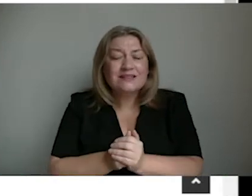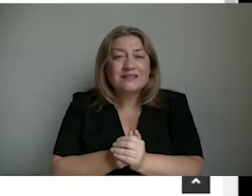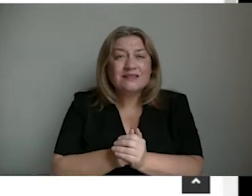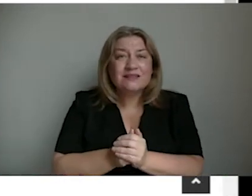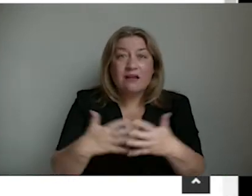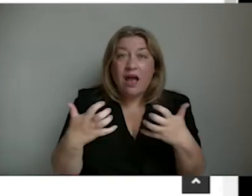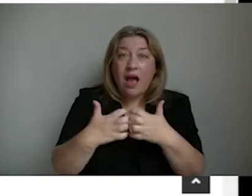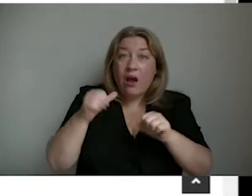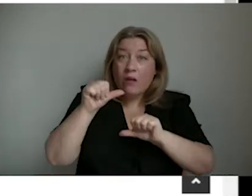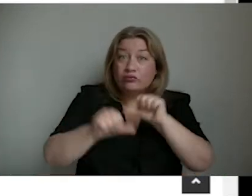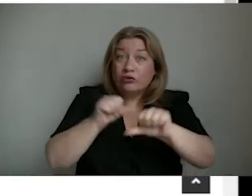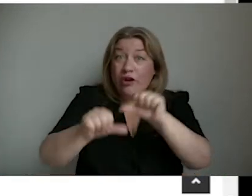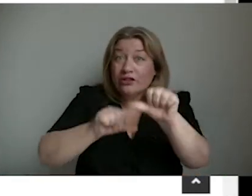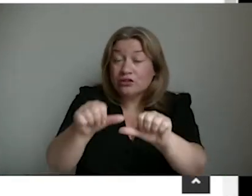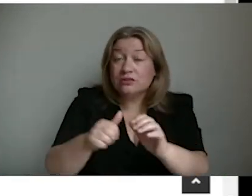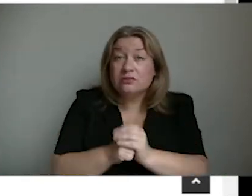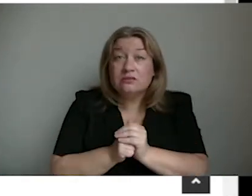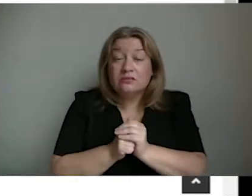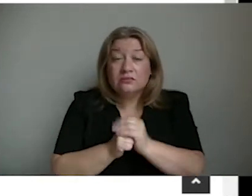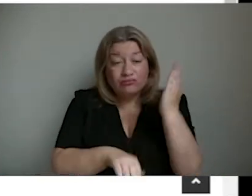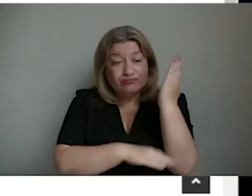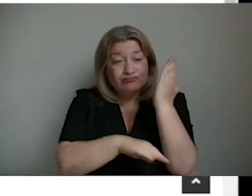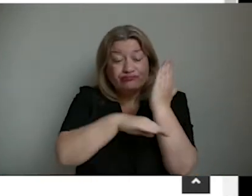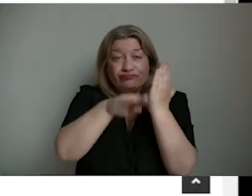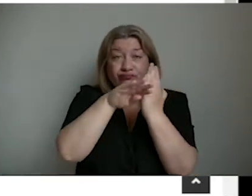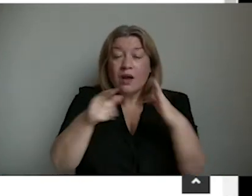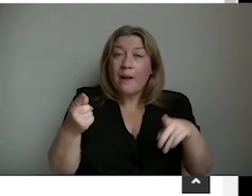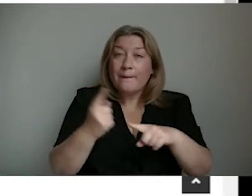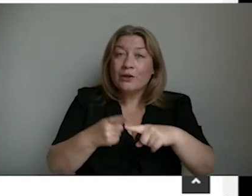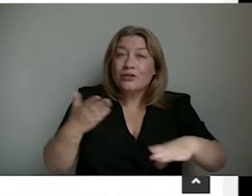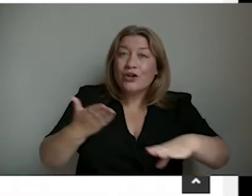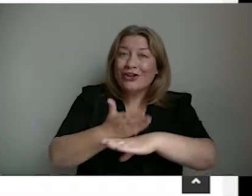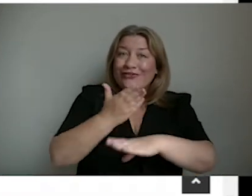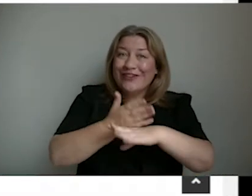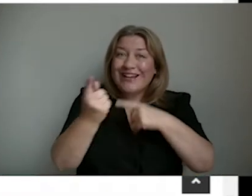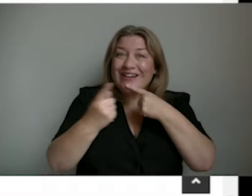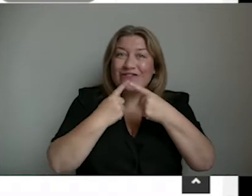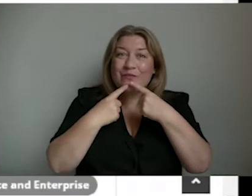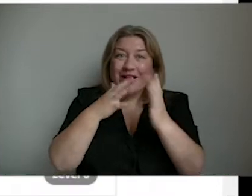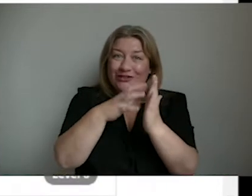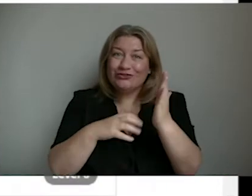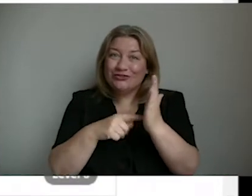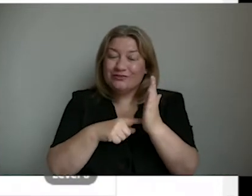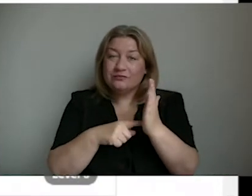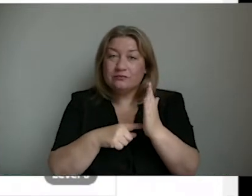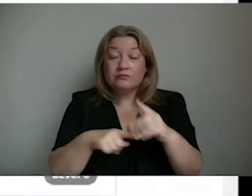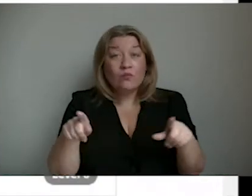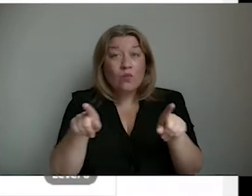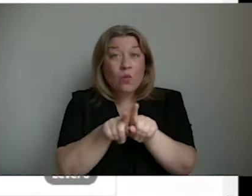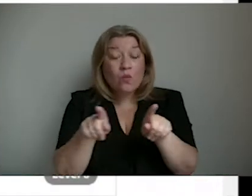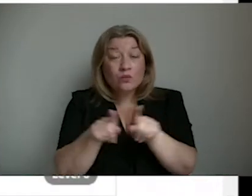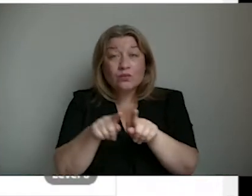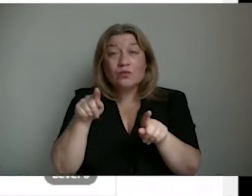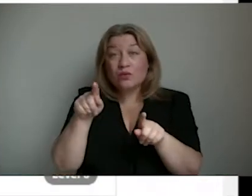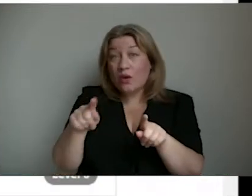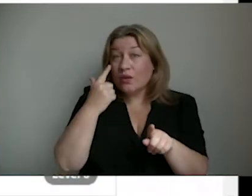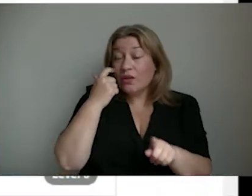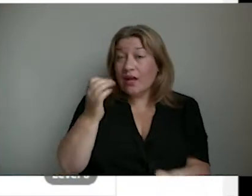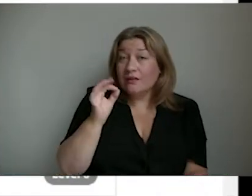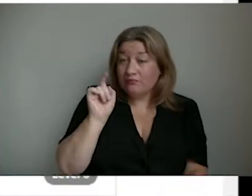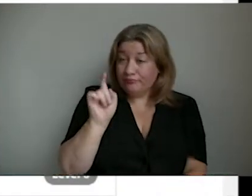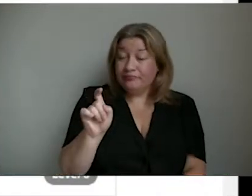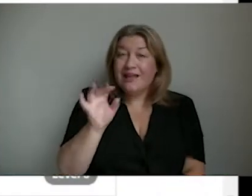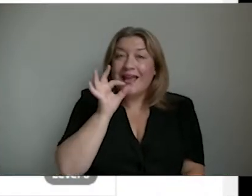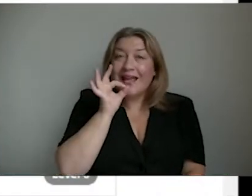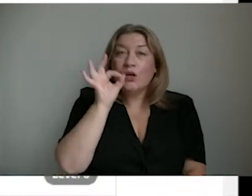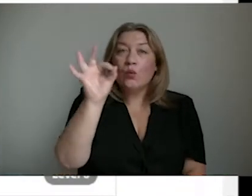assessed, where it could potentially progress onto, and lots of career information as well. Whilst you're on this page, you can